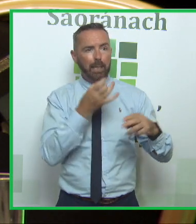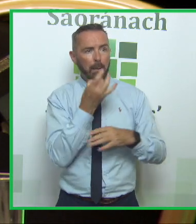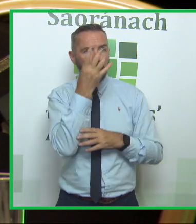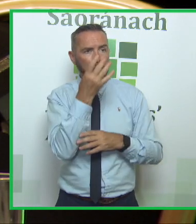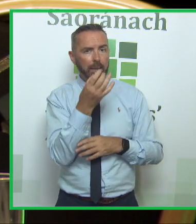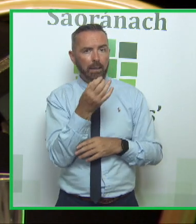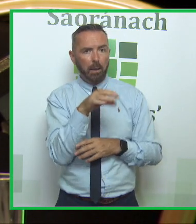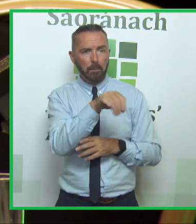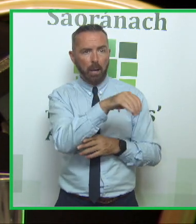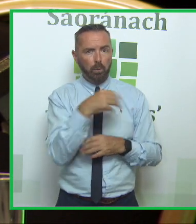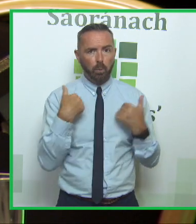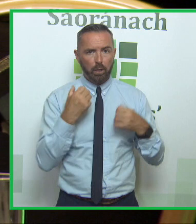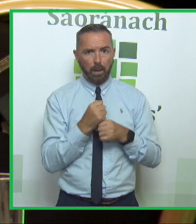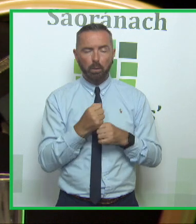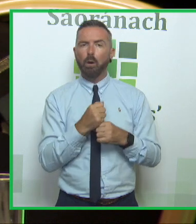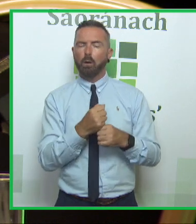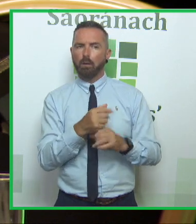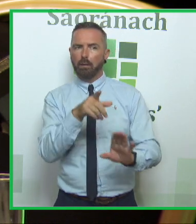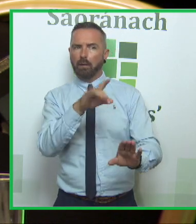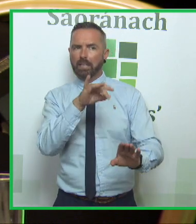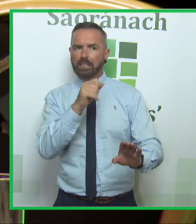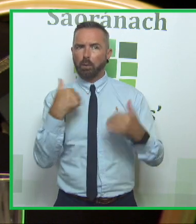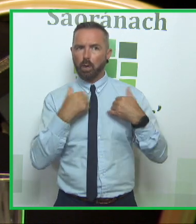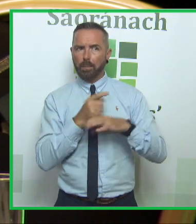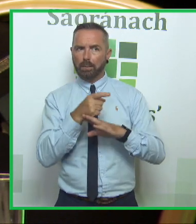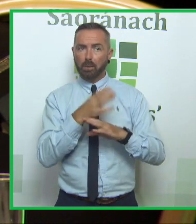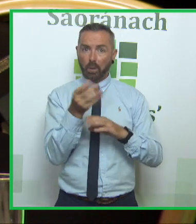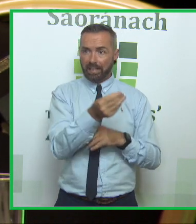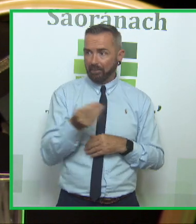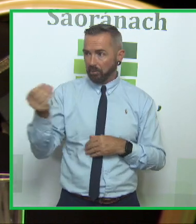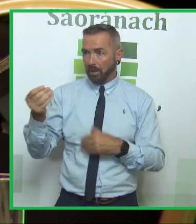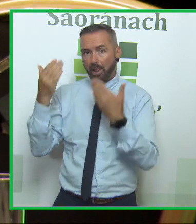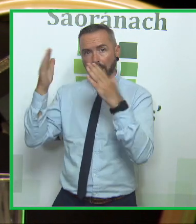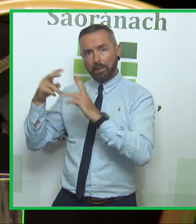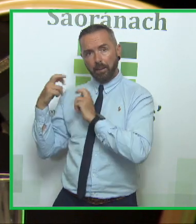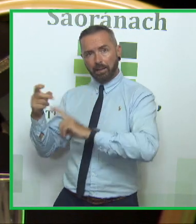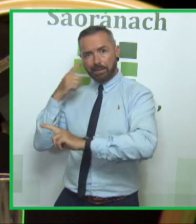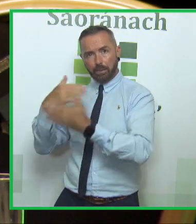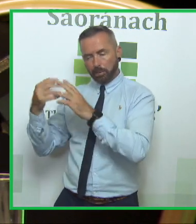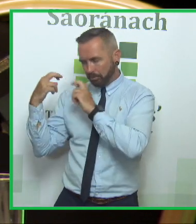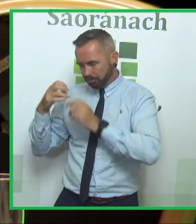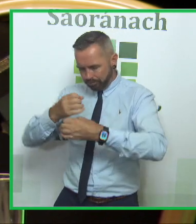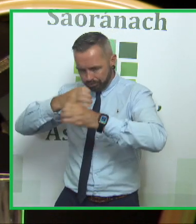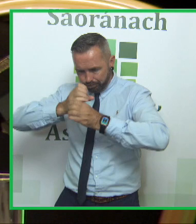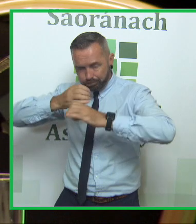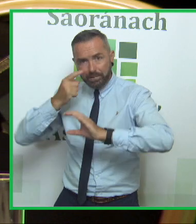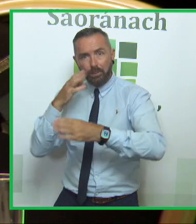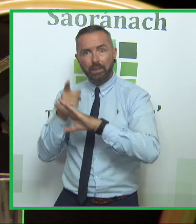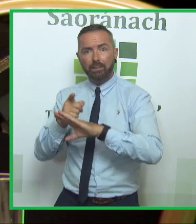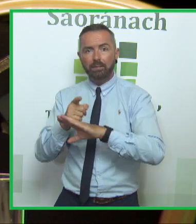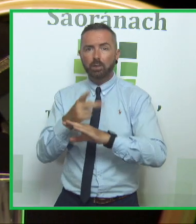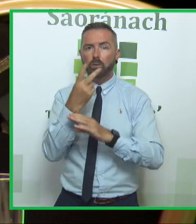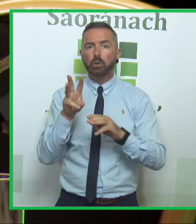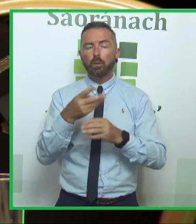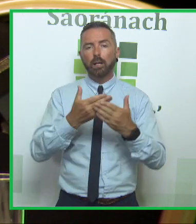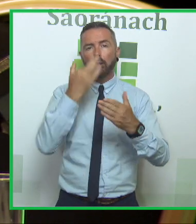And they did. The public said, okay, the HSE are concerned about this, let's give it to them, let's let them analyse it, let's see what's in it. So there's a two-way learning from ourselves and the